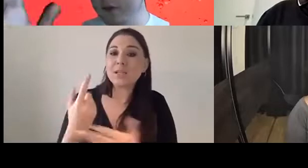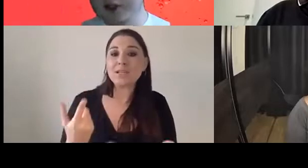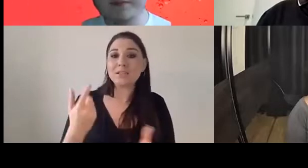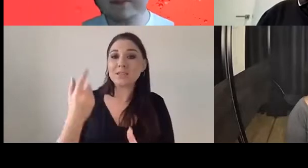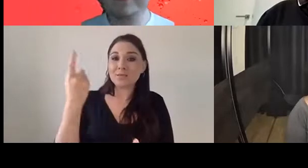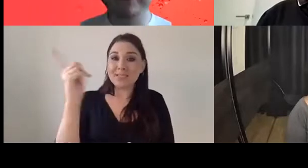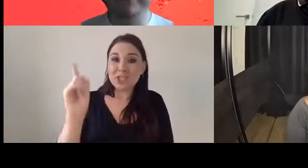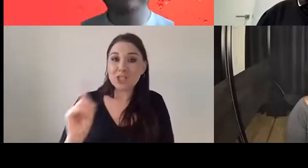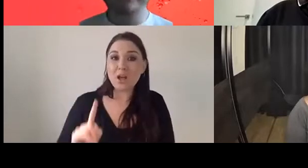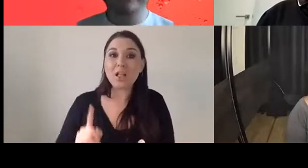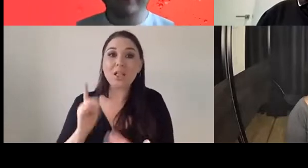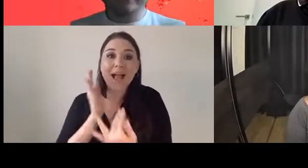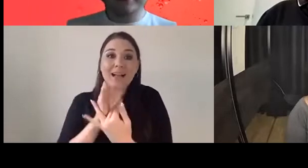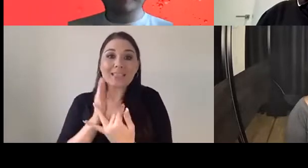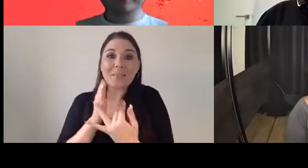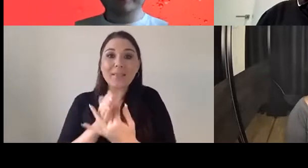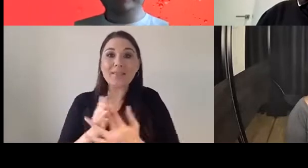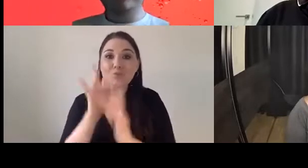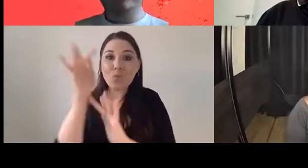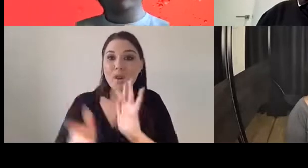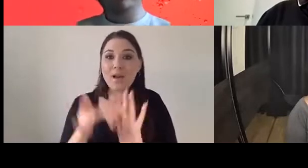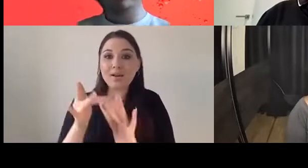for everybody. Yeah. So